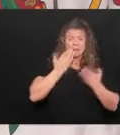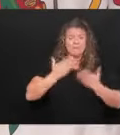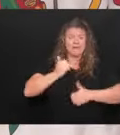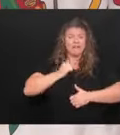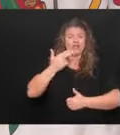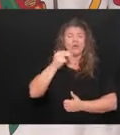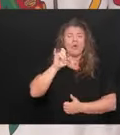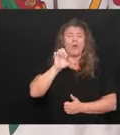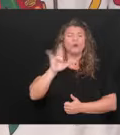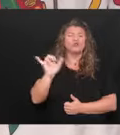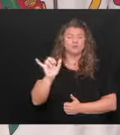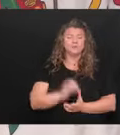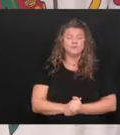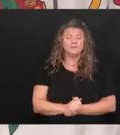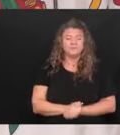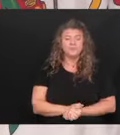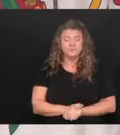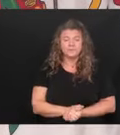well, but